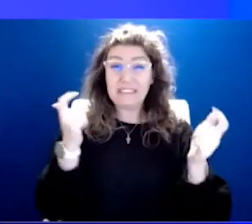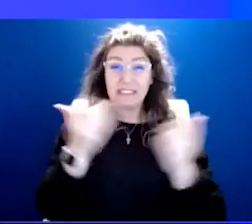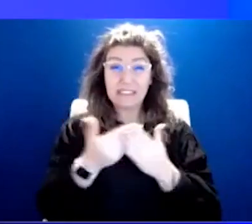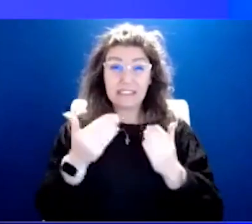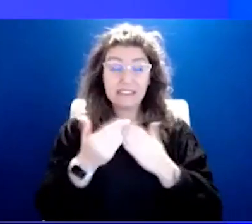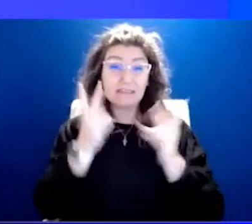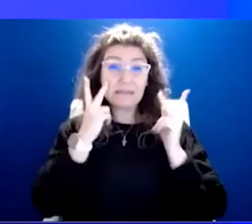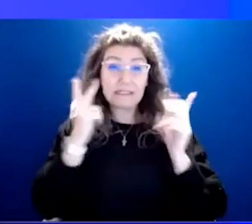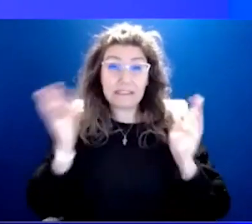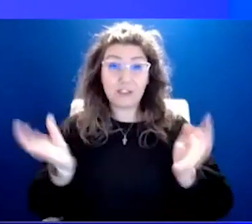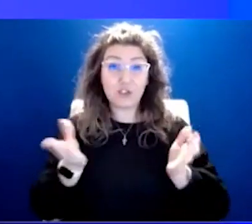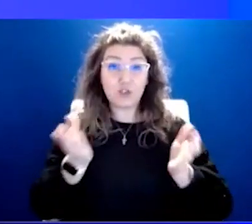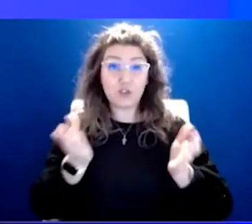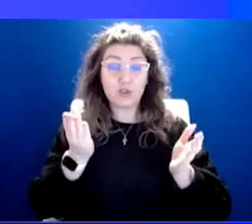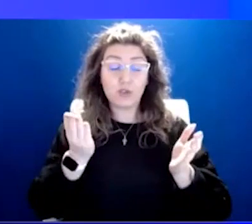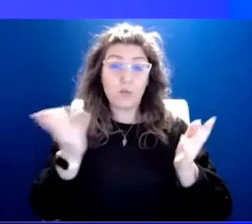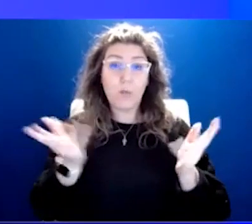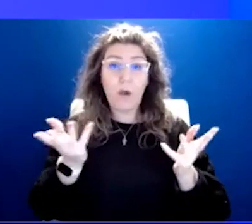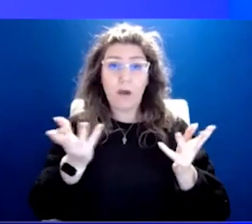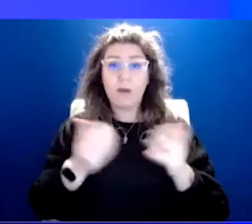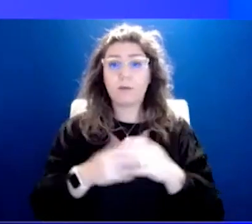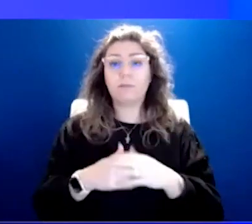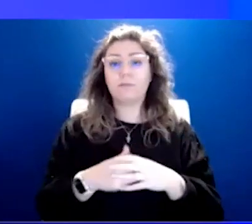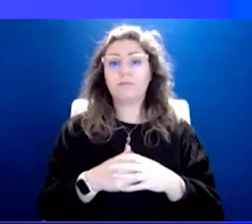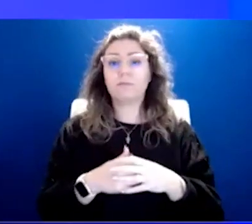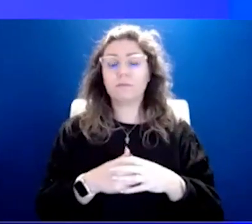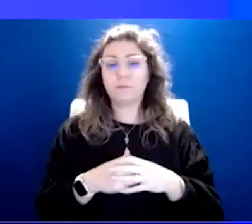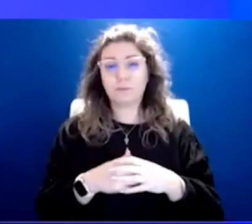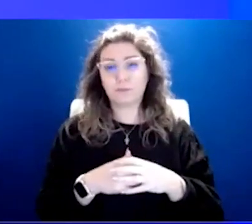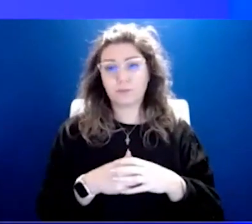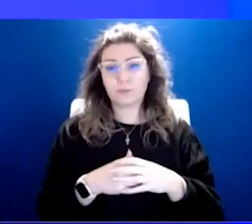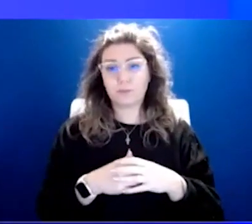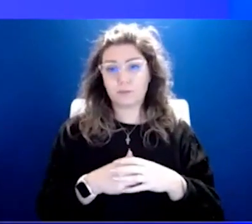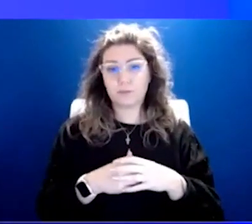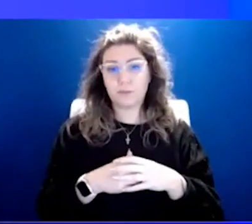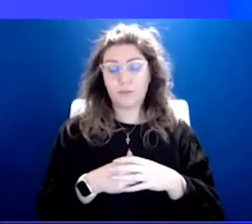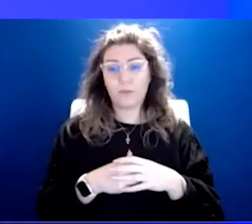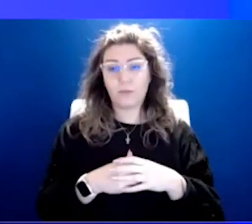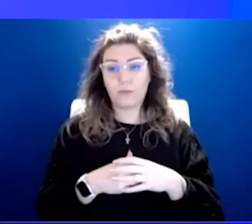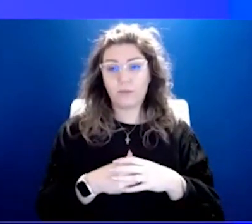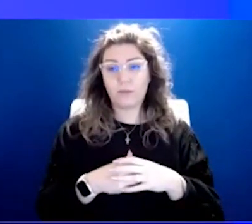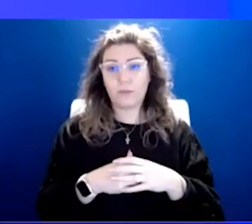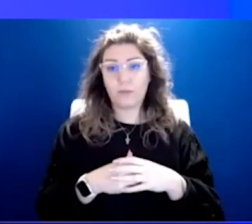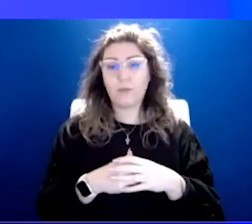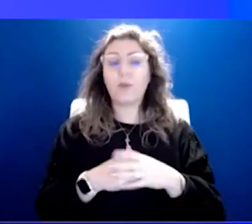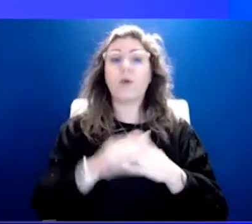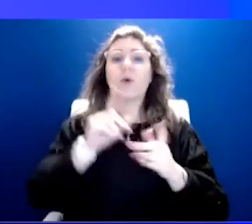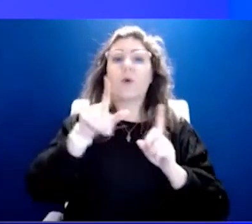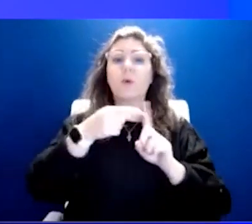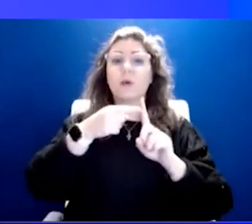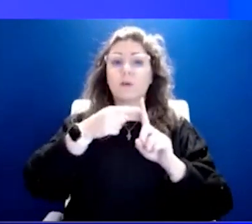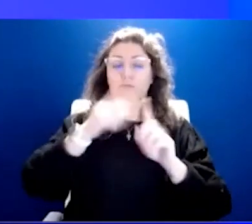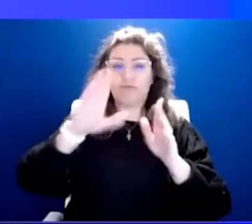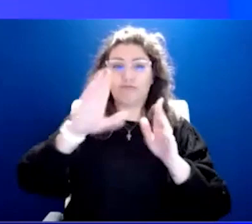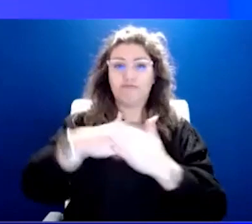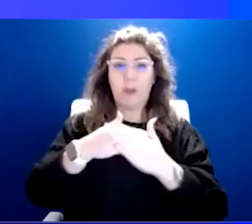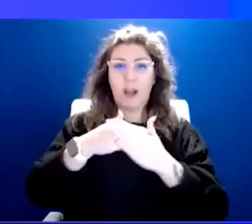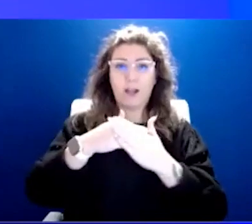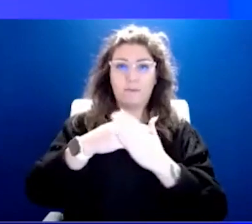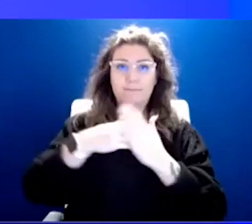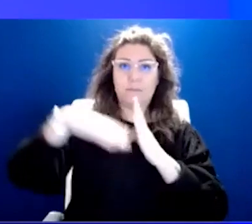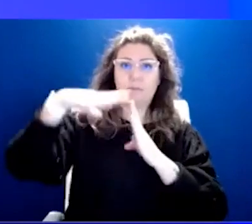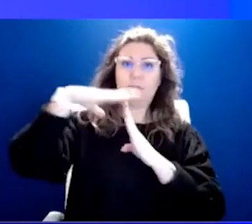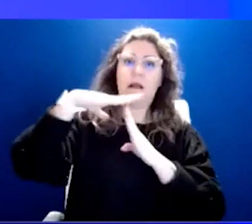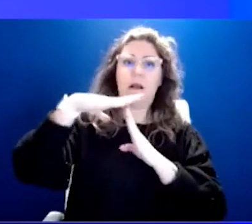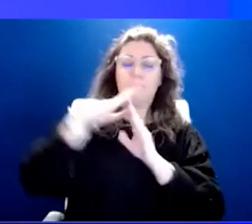to us is that as we are getting to the peak of this current